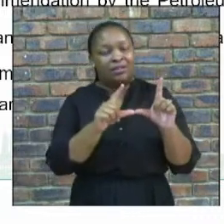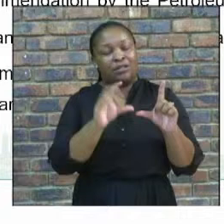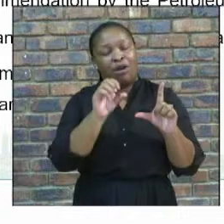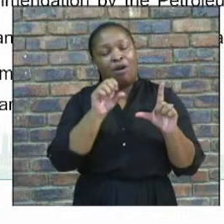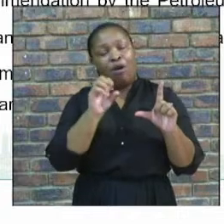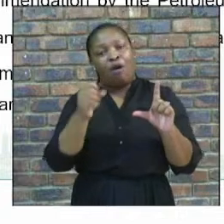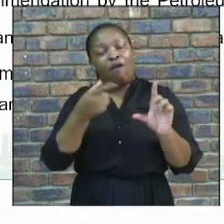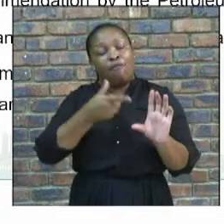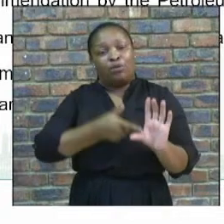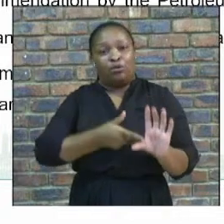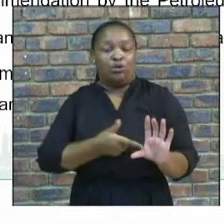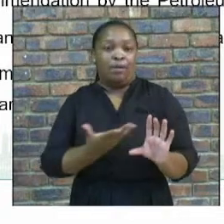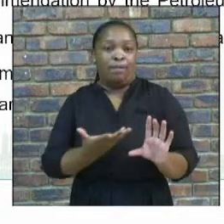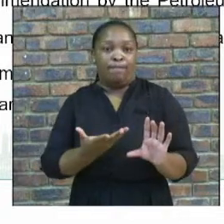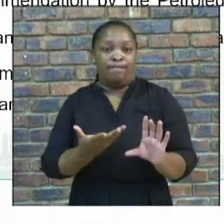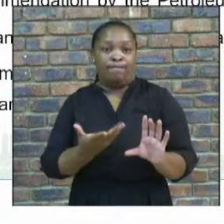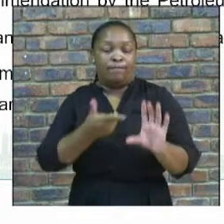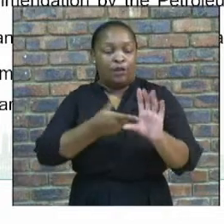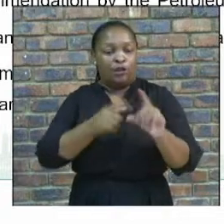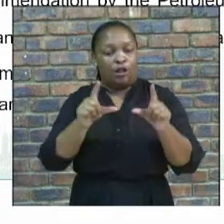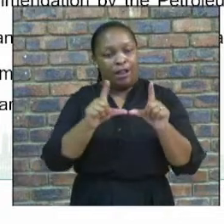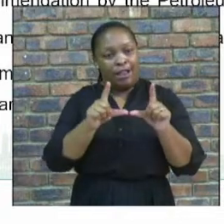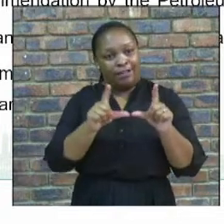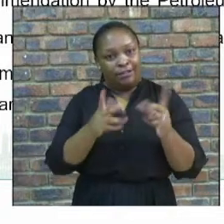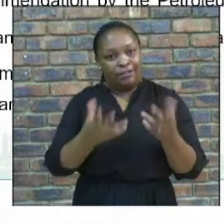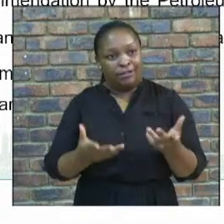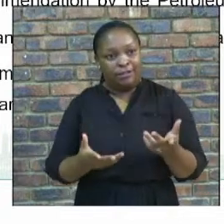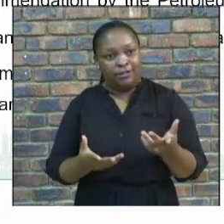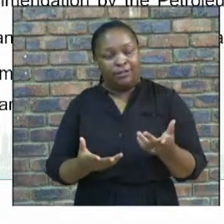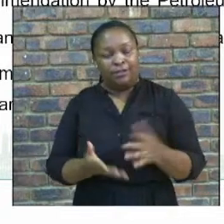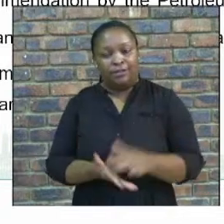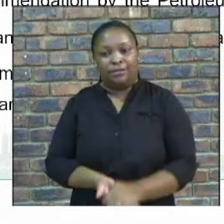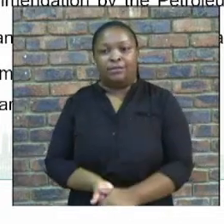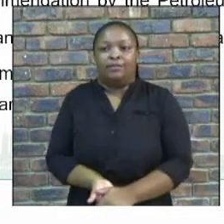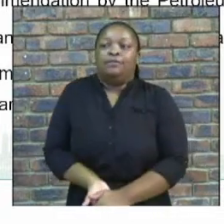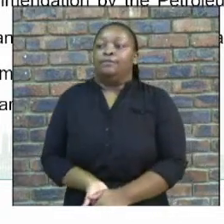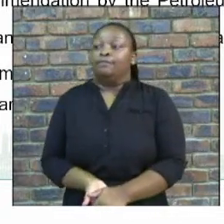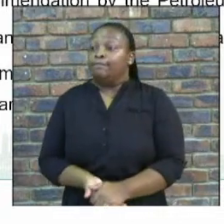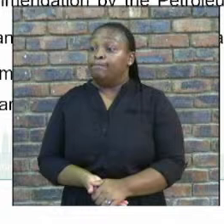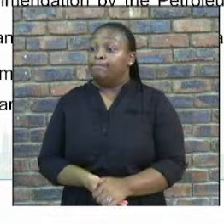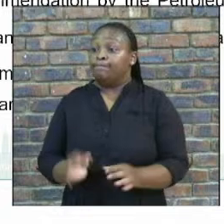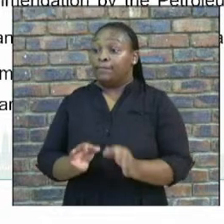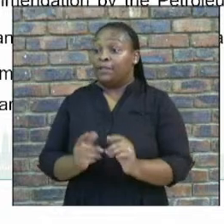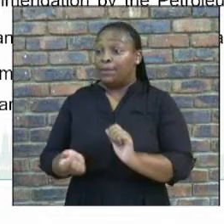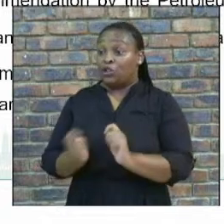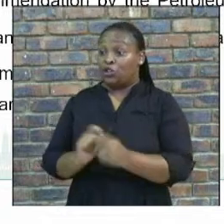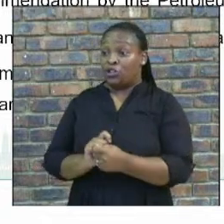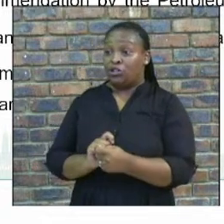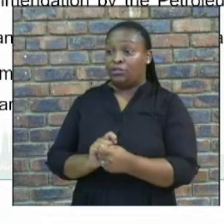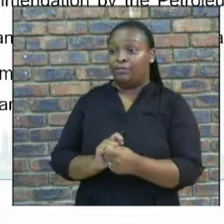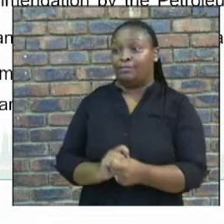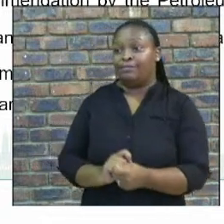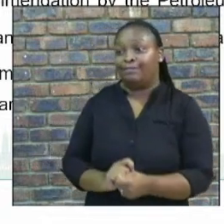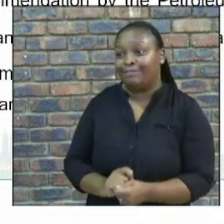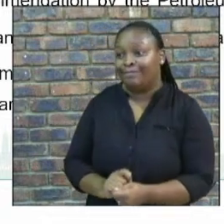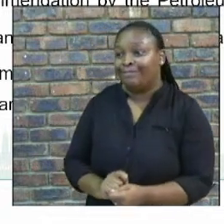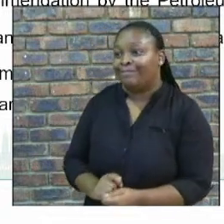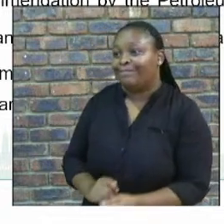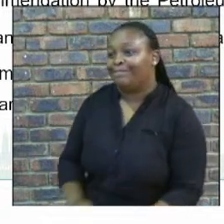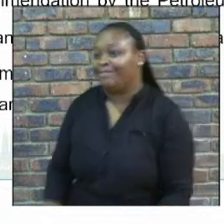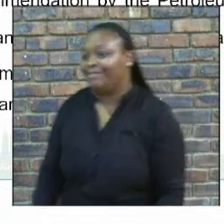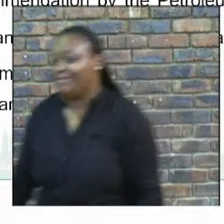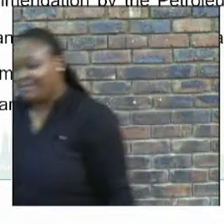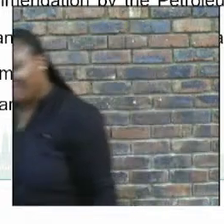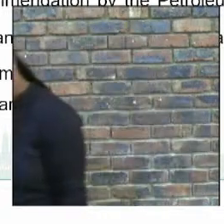petroleum resources. So it will be an open licensing round where everyone will be called upon